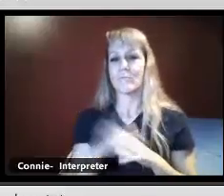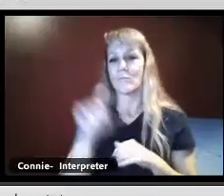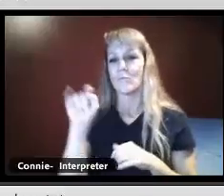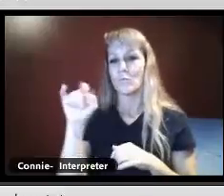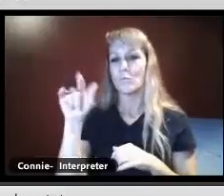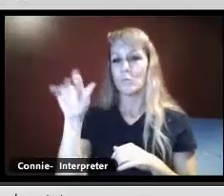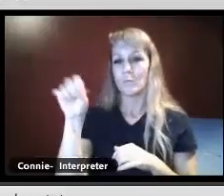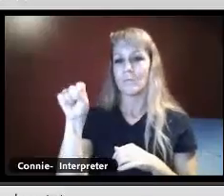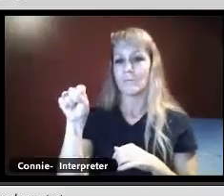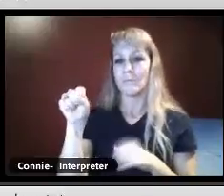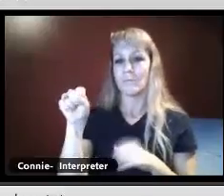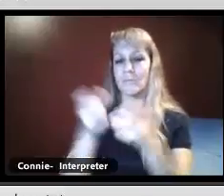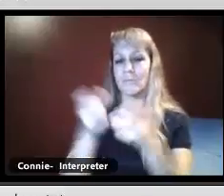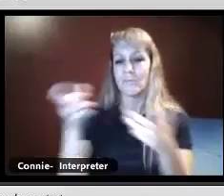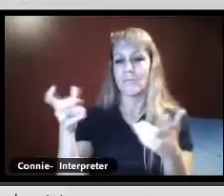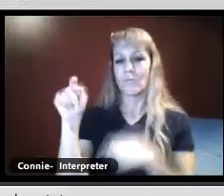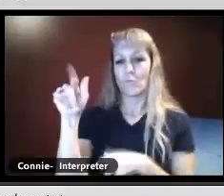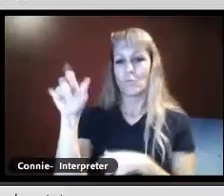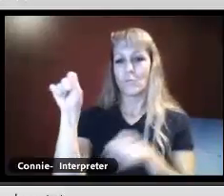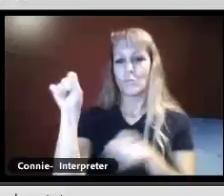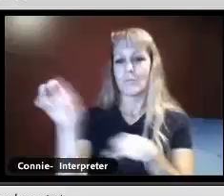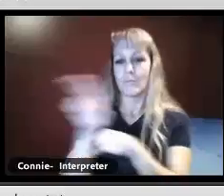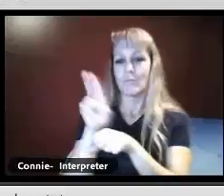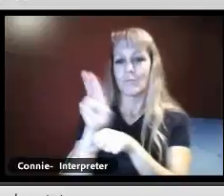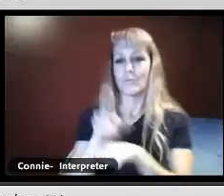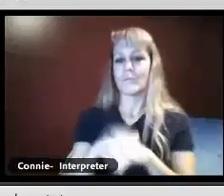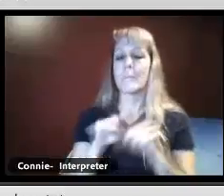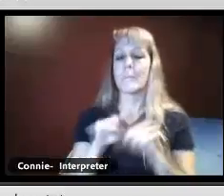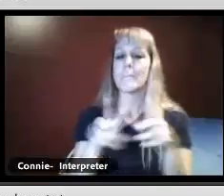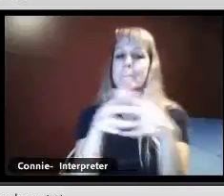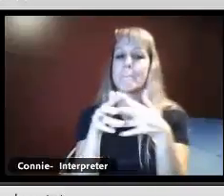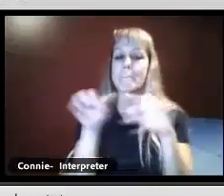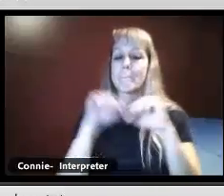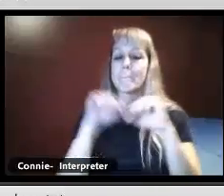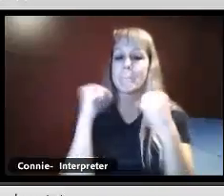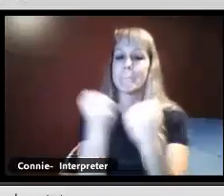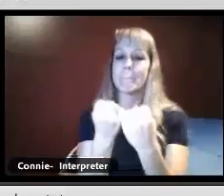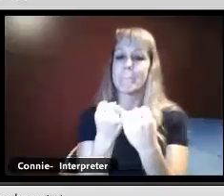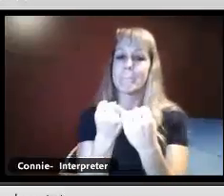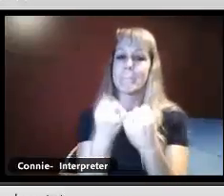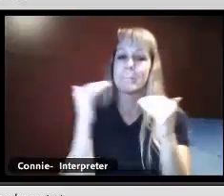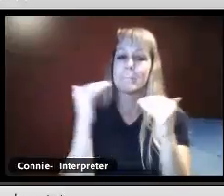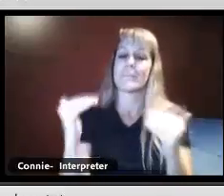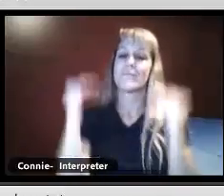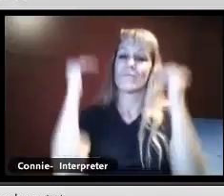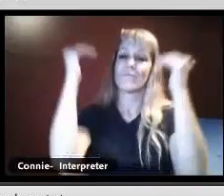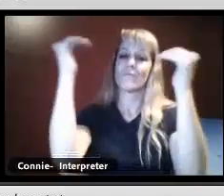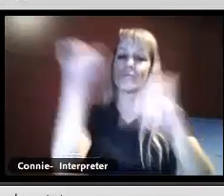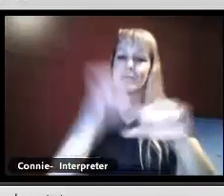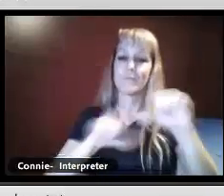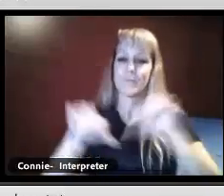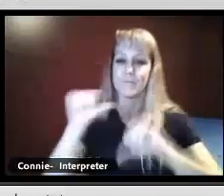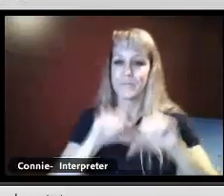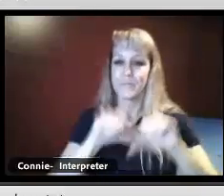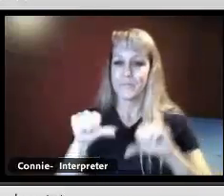your disposal. But the American Association for the Advancement of Science